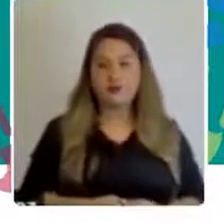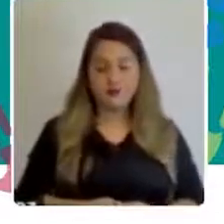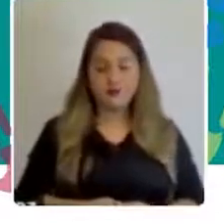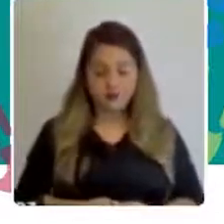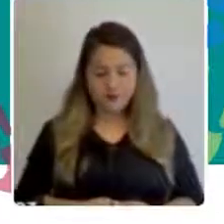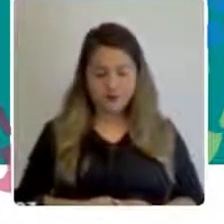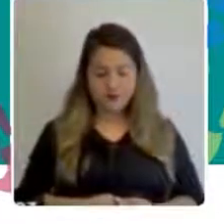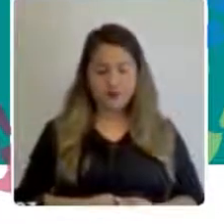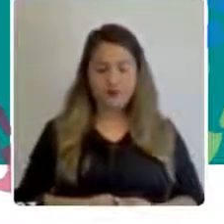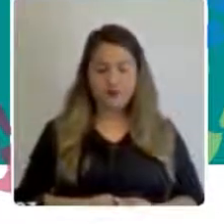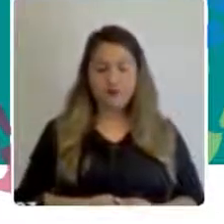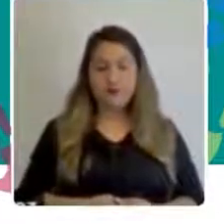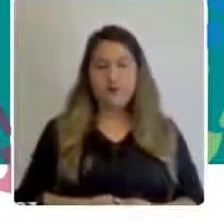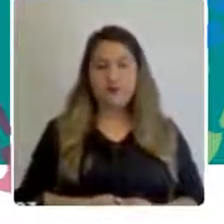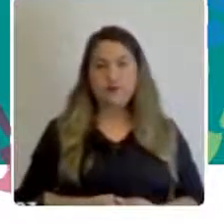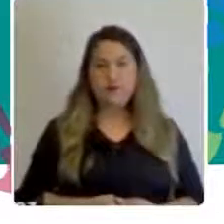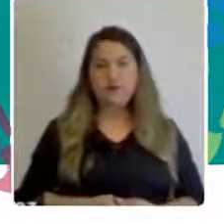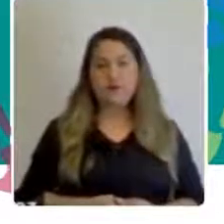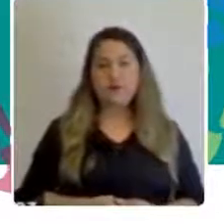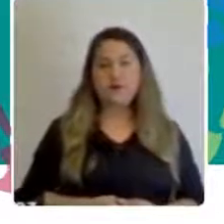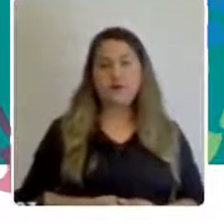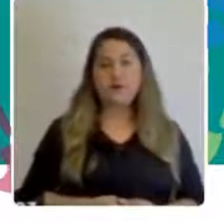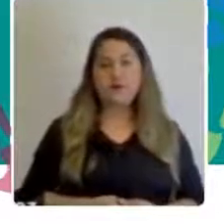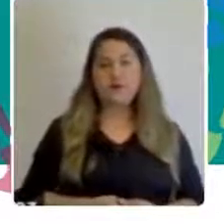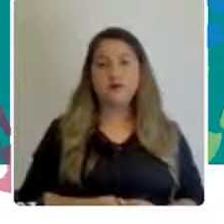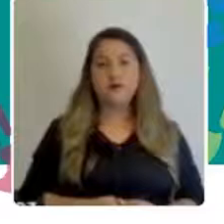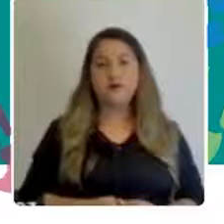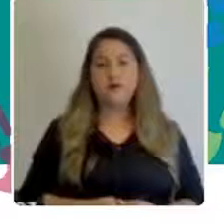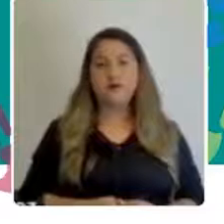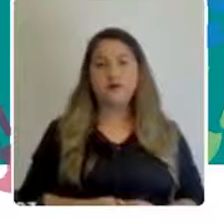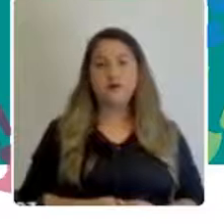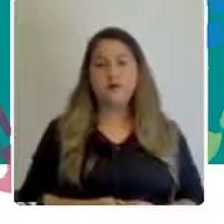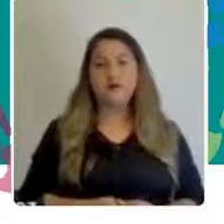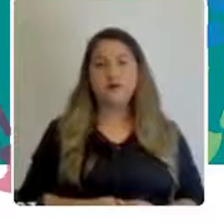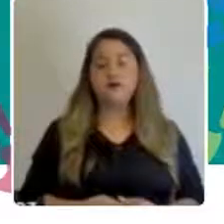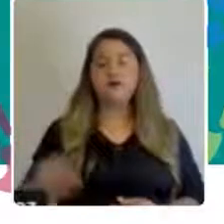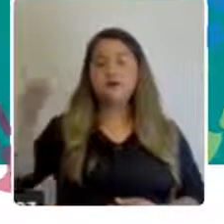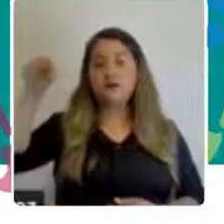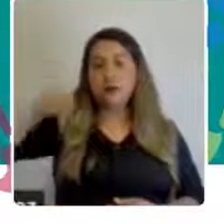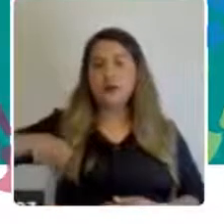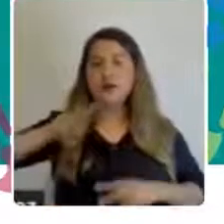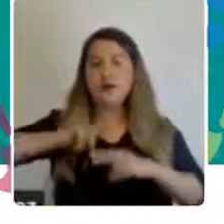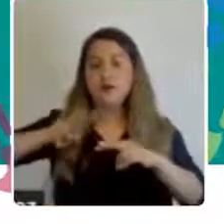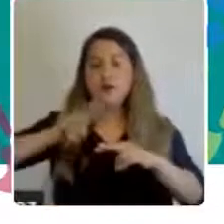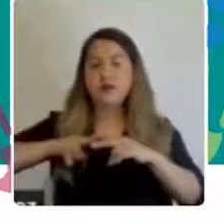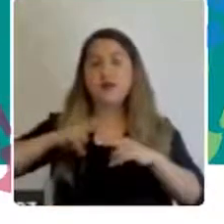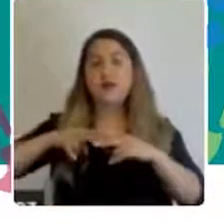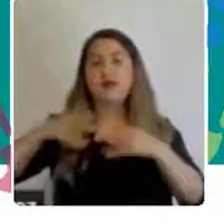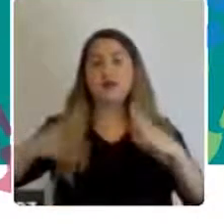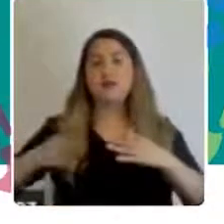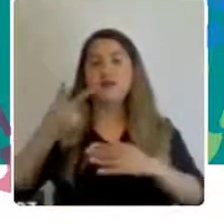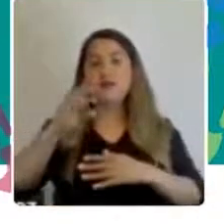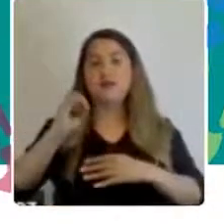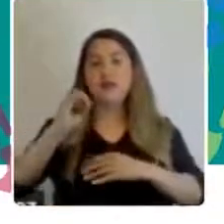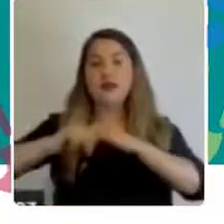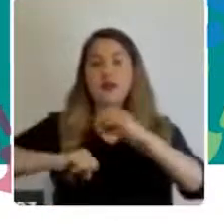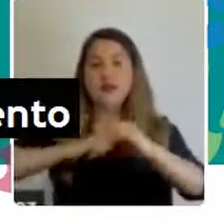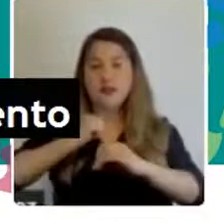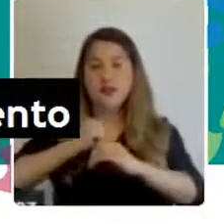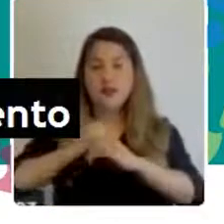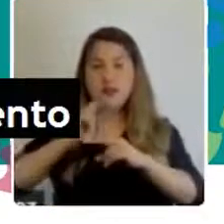20 years. We are performing this external quality assurance. We give information to patients through a